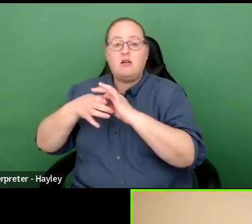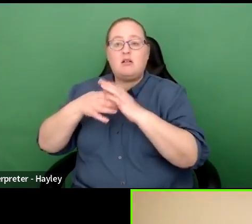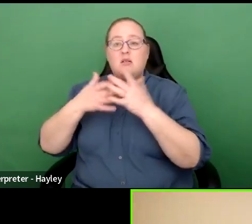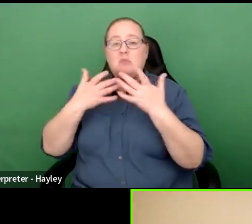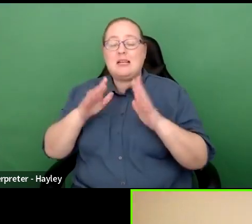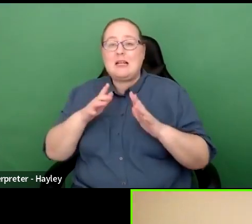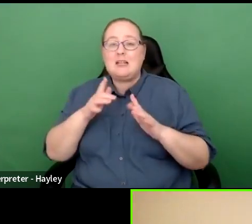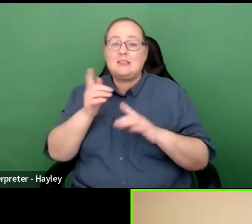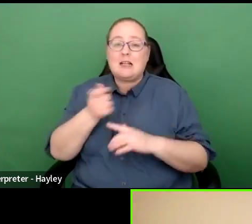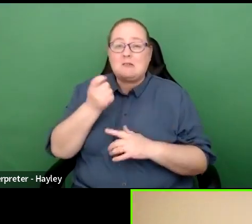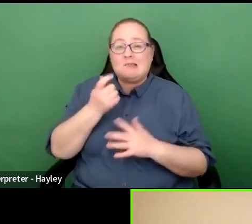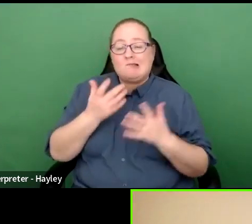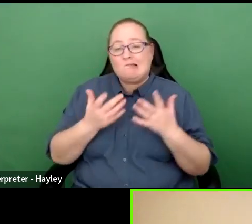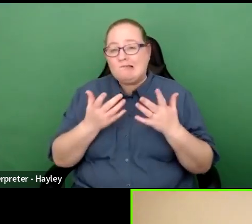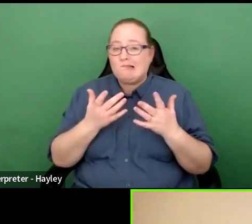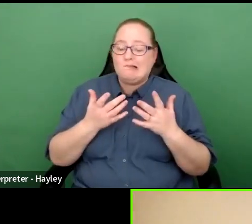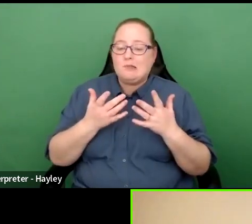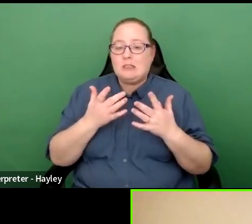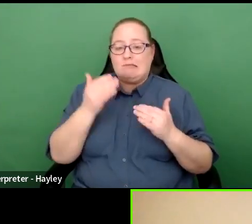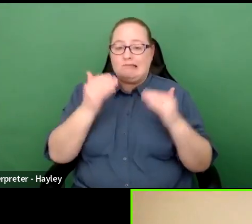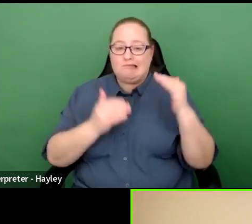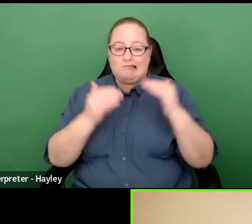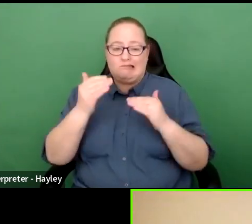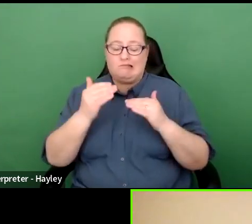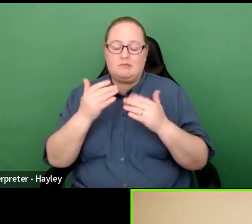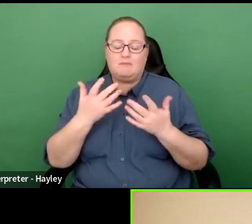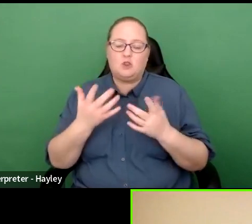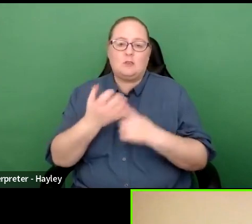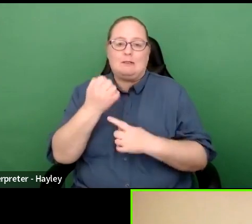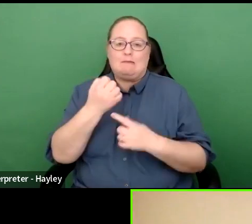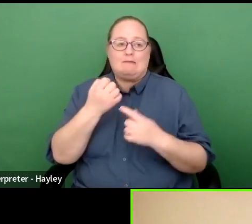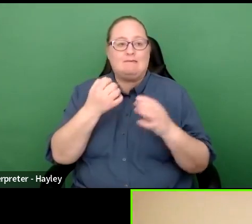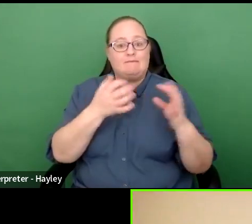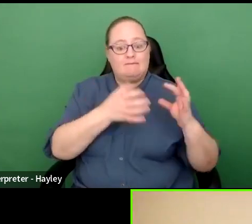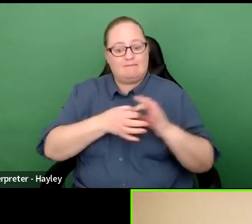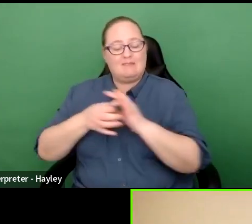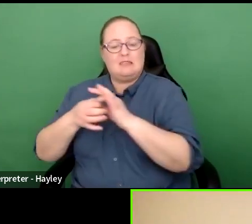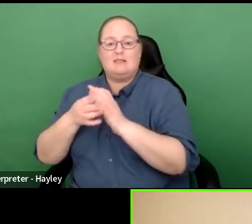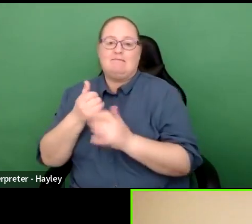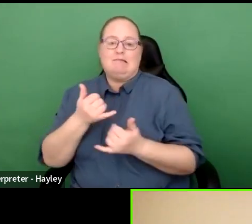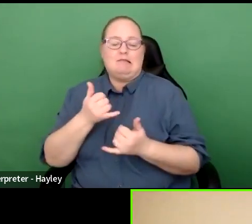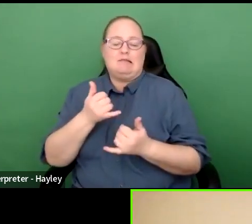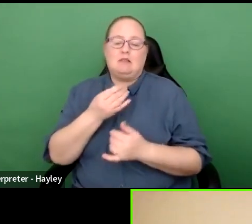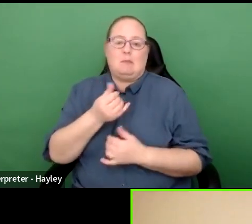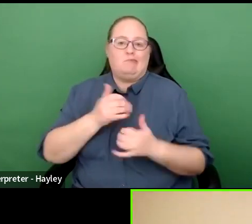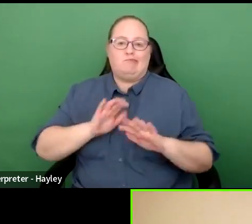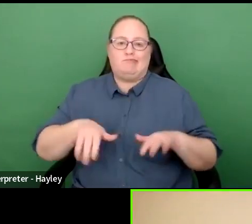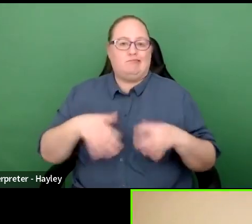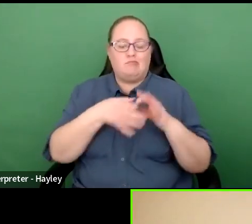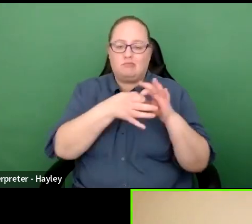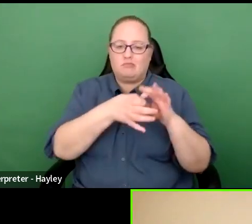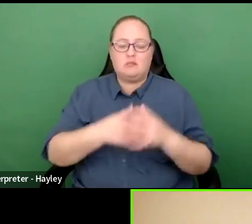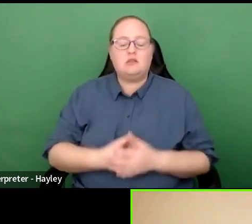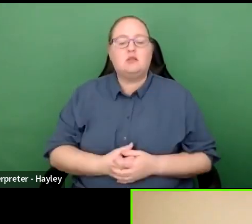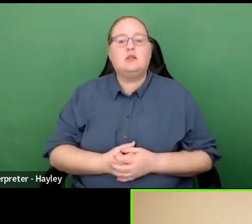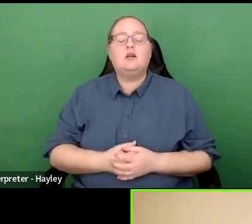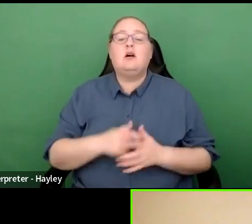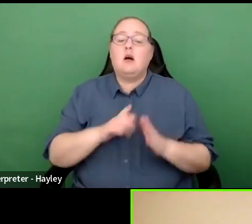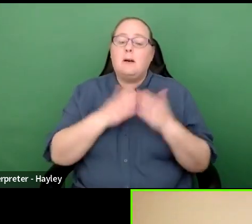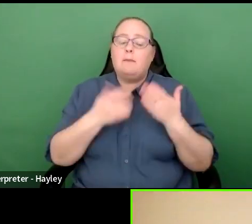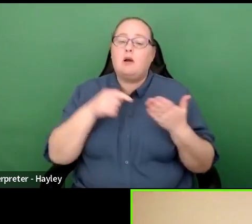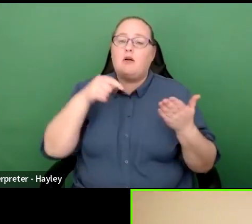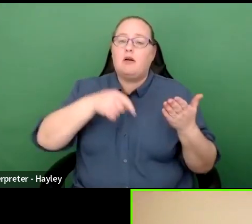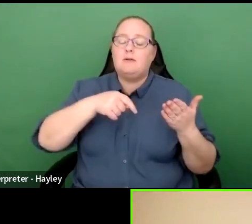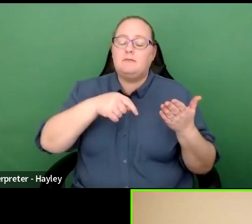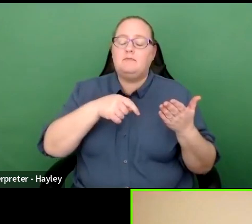But I think this book is a particular success in the sense that it takes a completely innovative